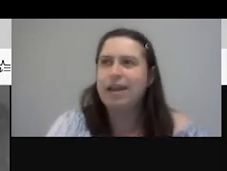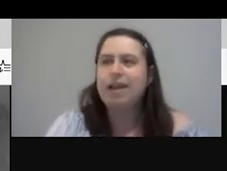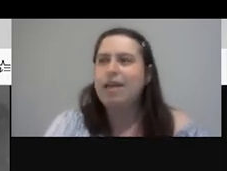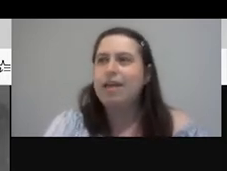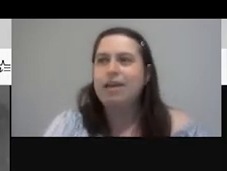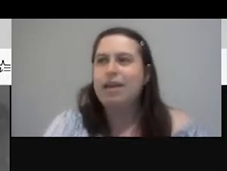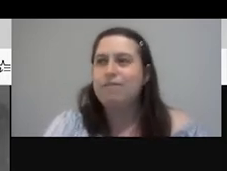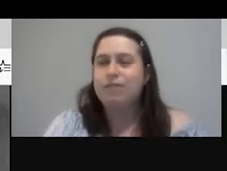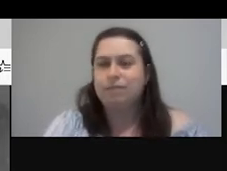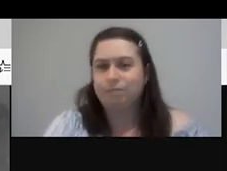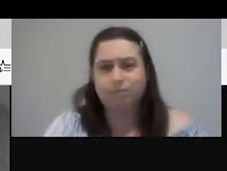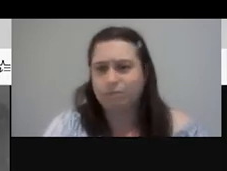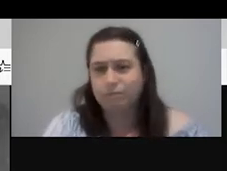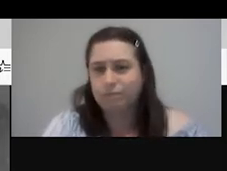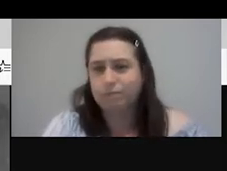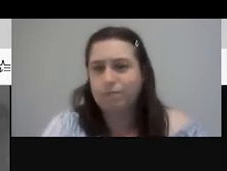And even